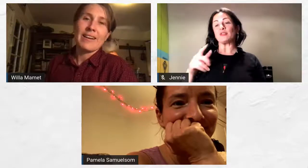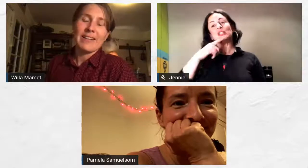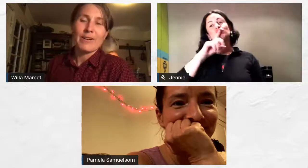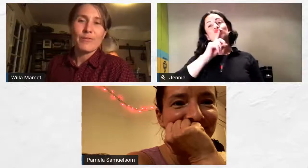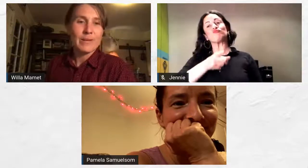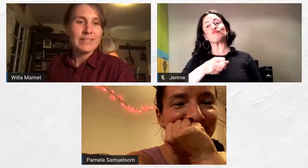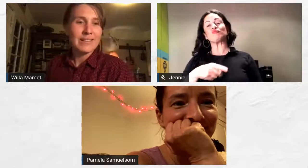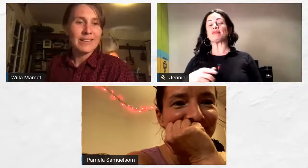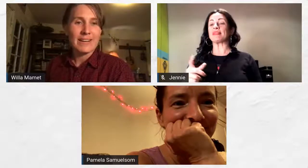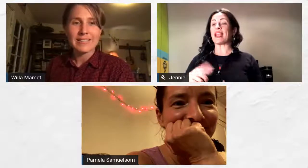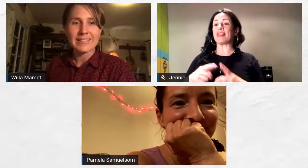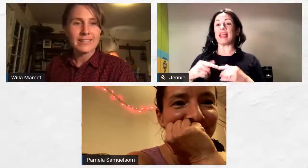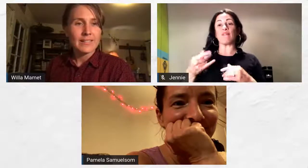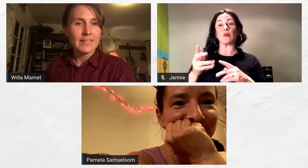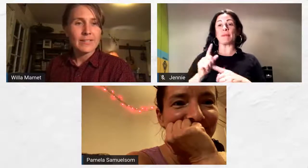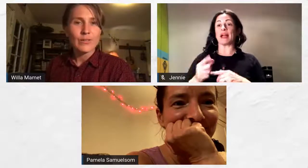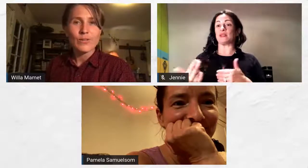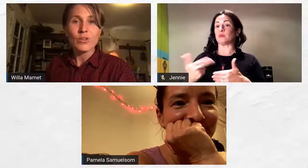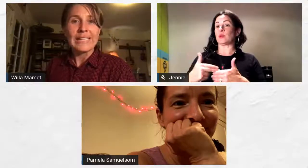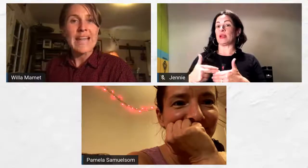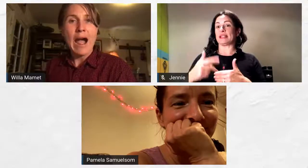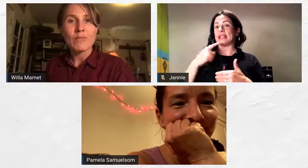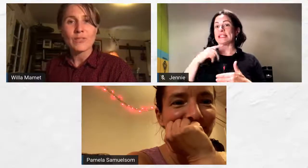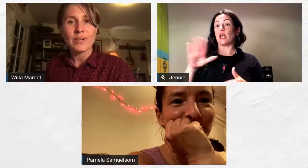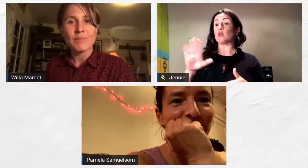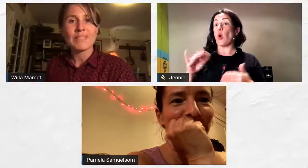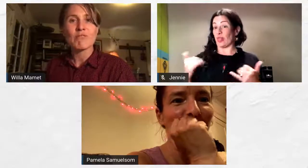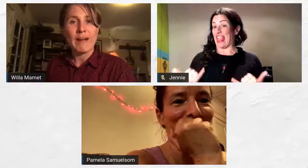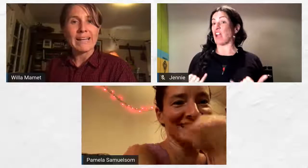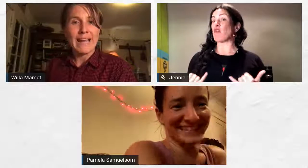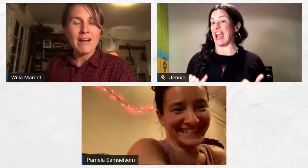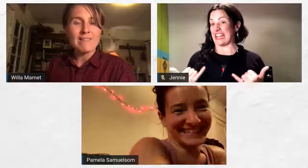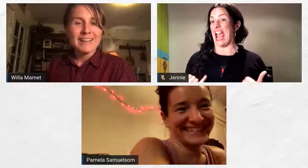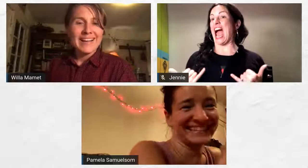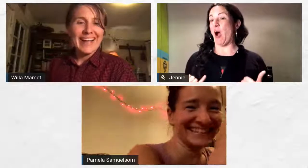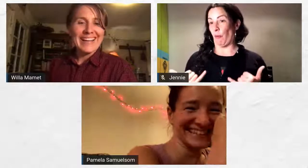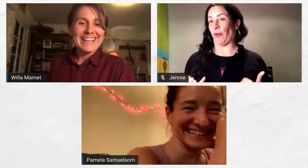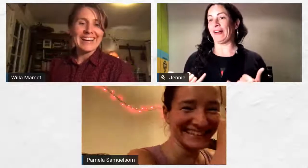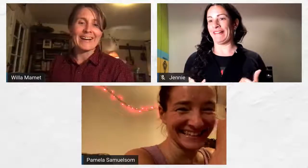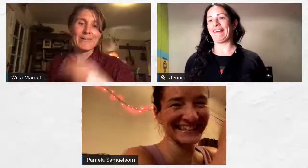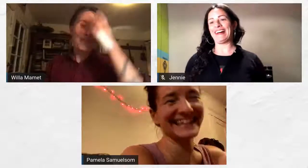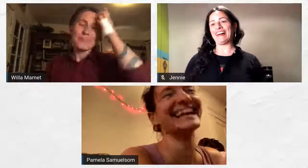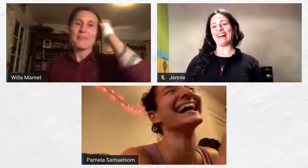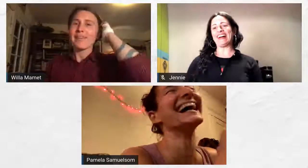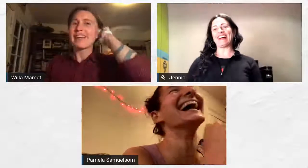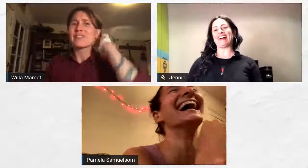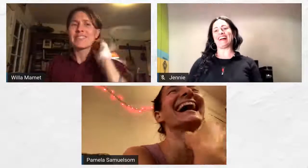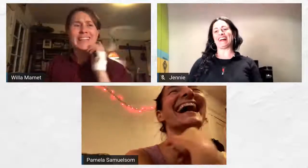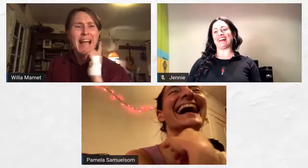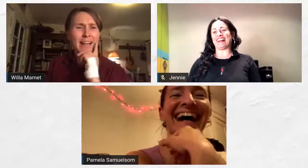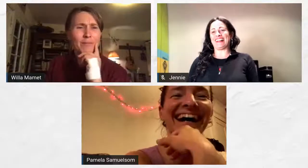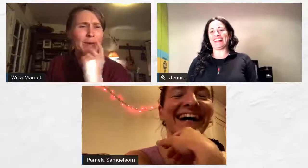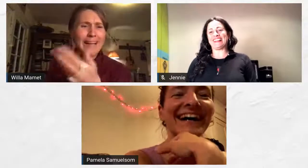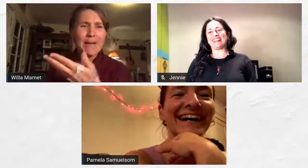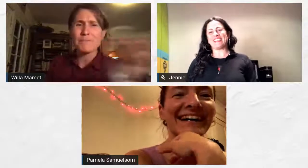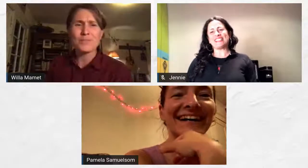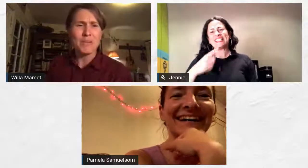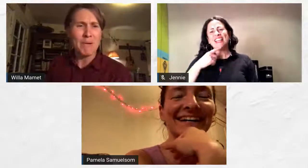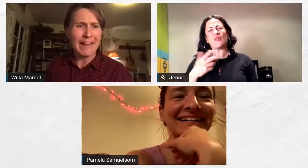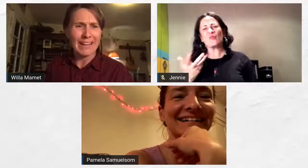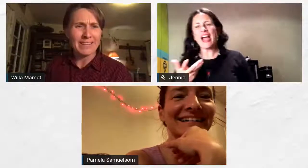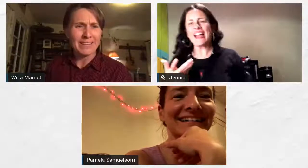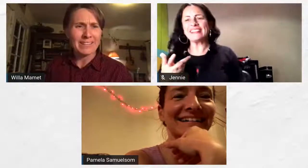I said, great. And then a few minutes later, I said, no, like now? Do you want to come sing right now? And she said,